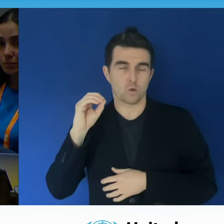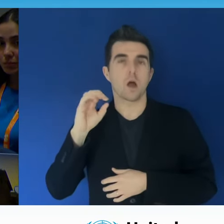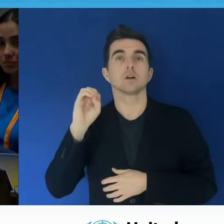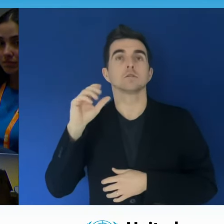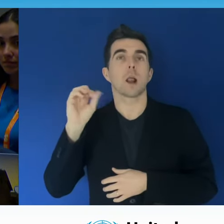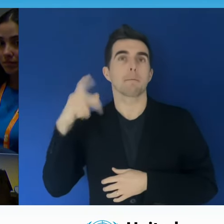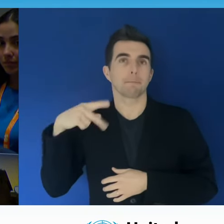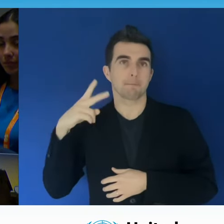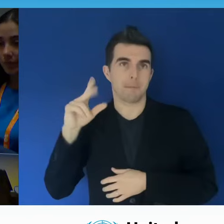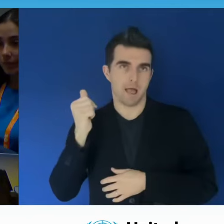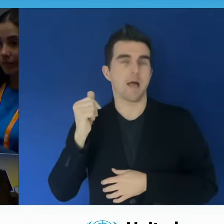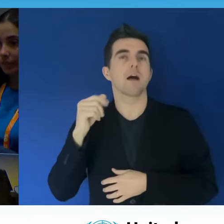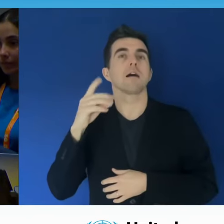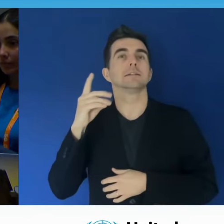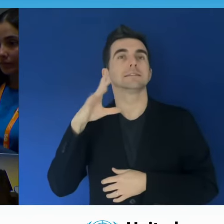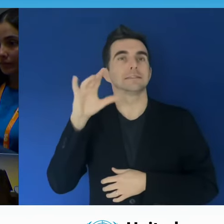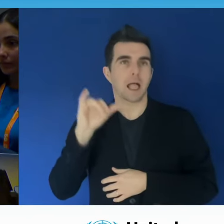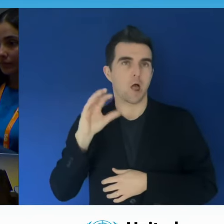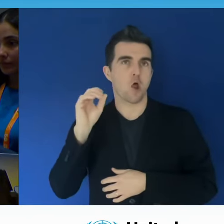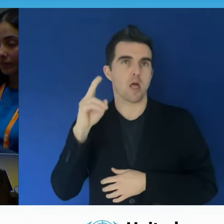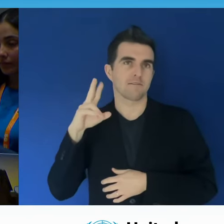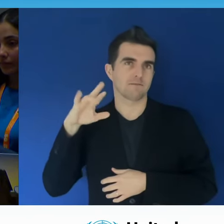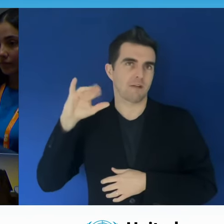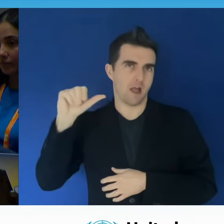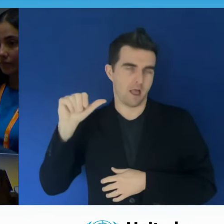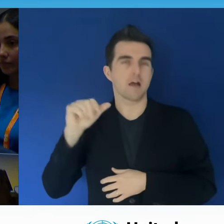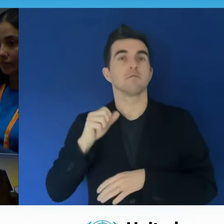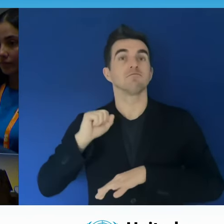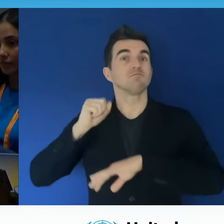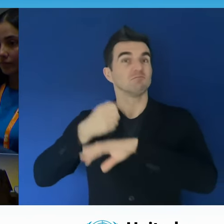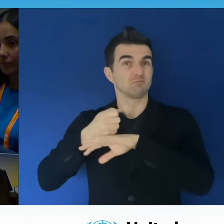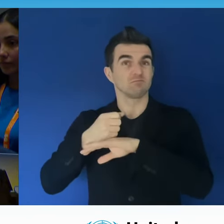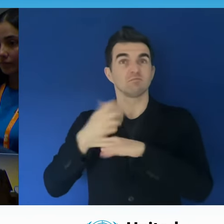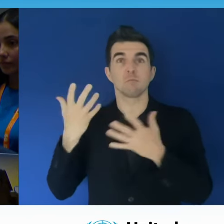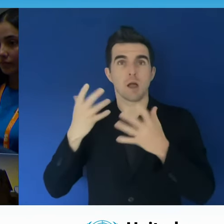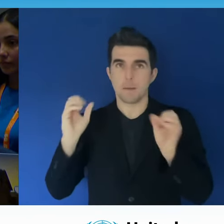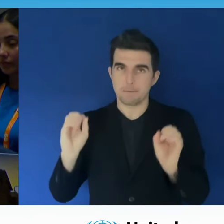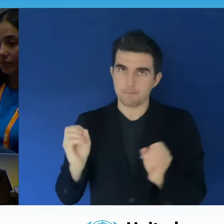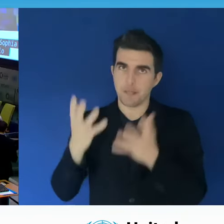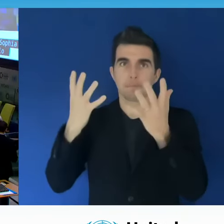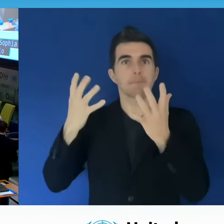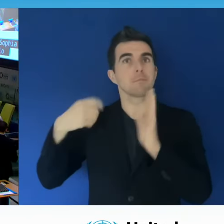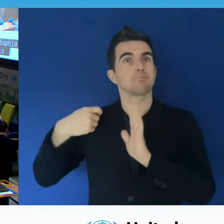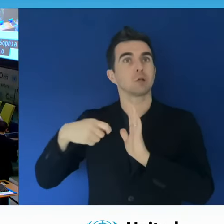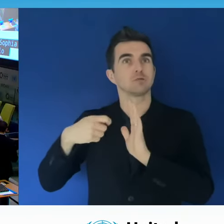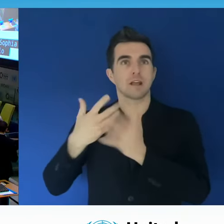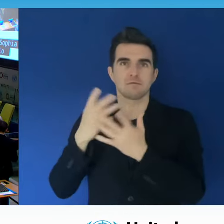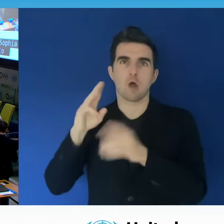Africa. And I will now invite the moderators to conduct the discussion.